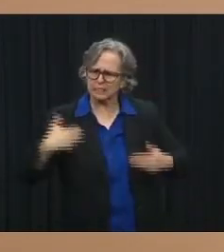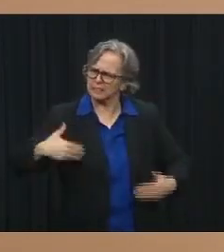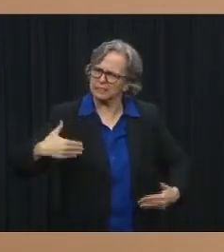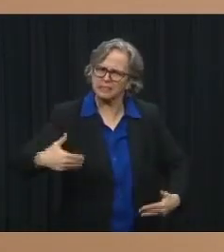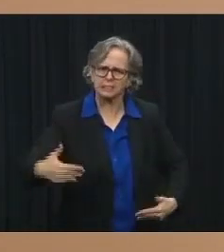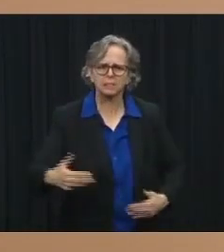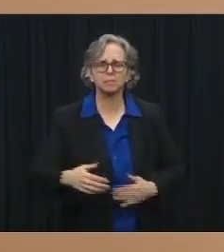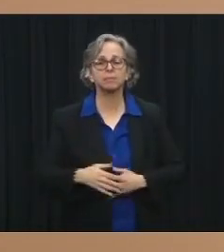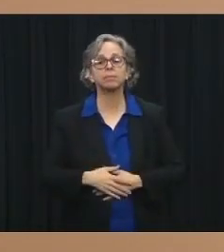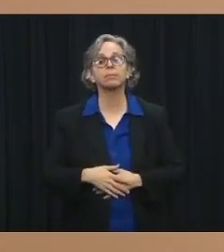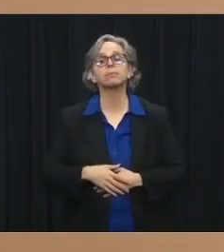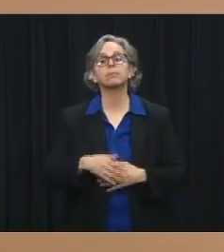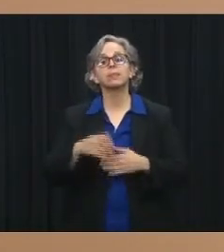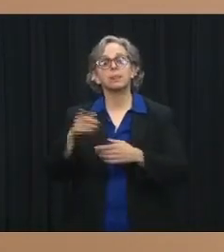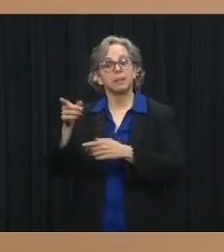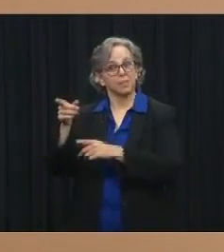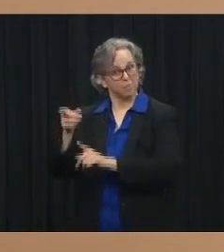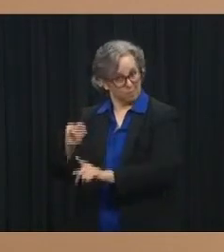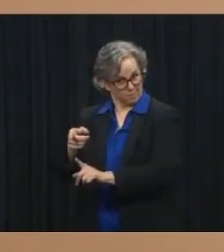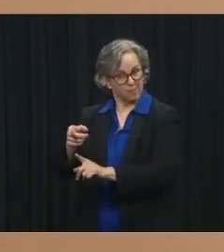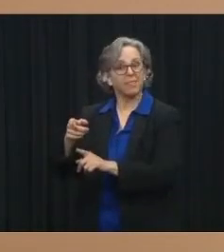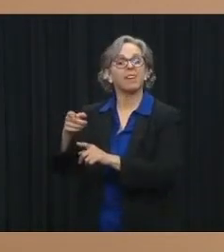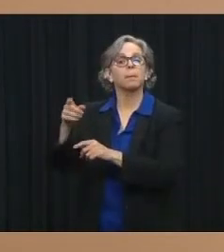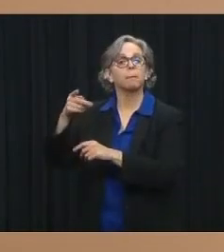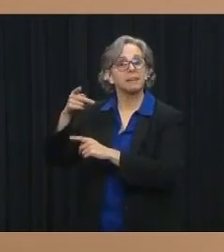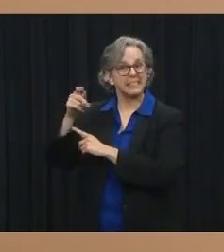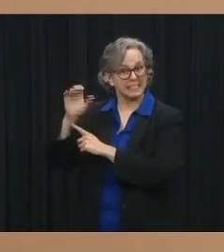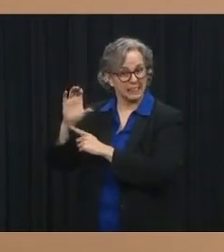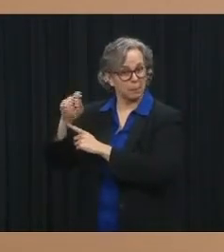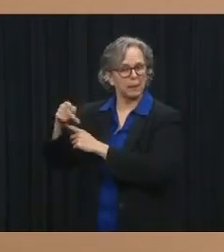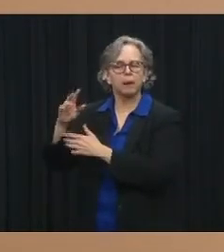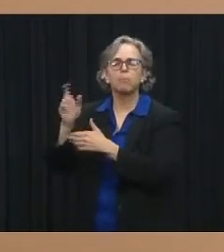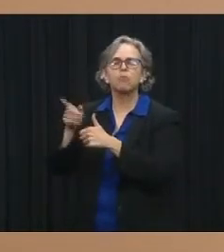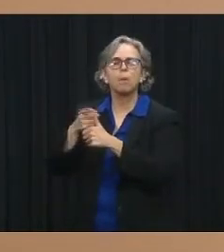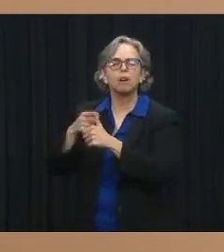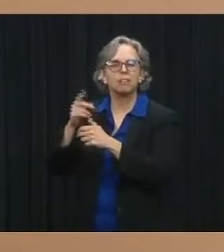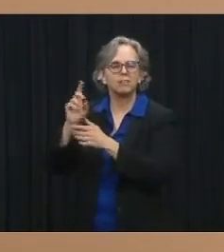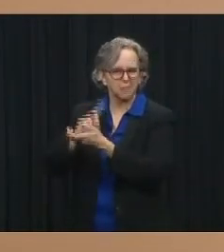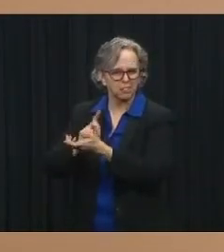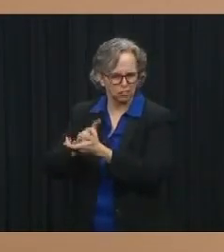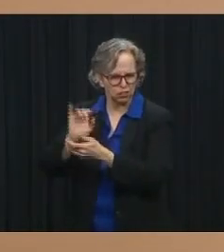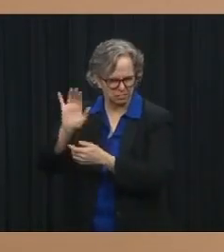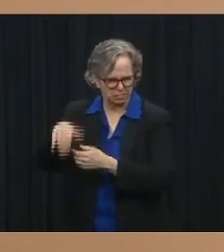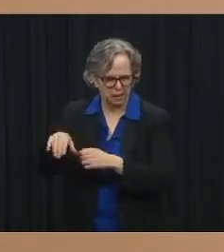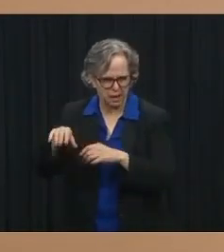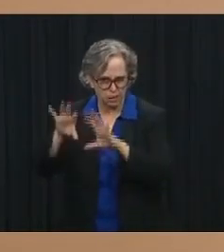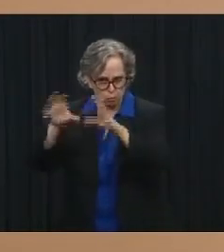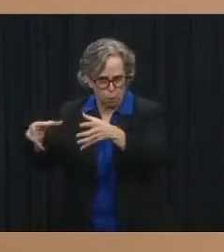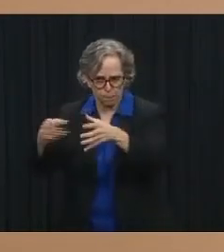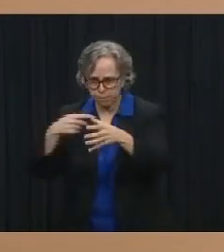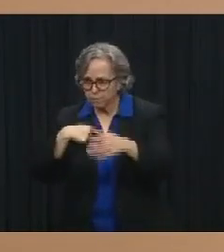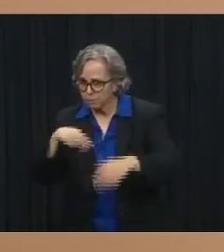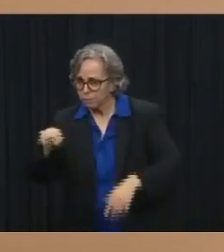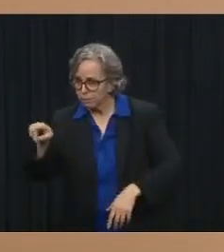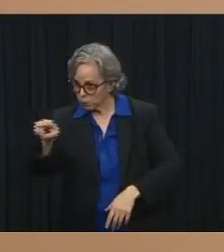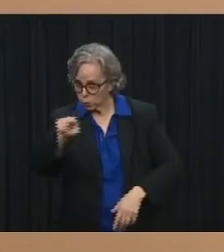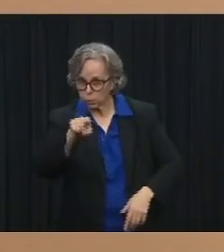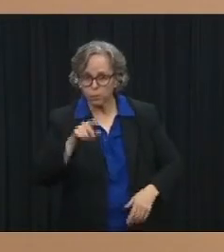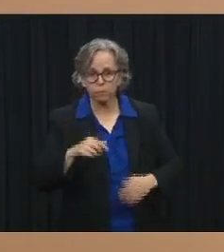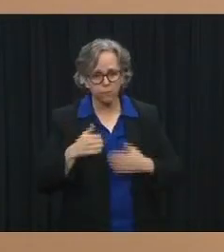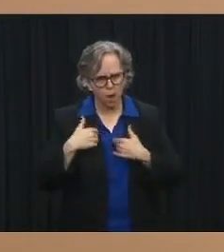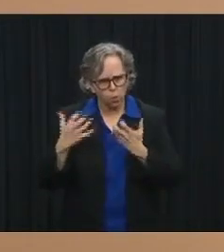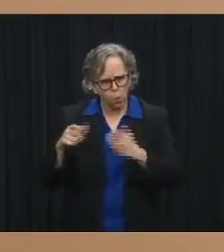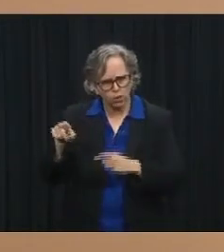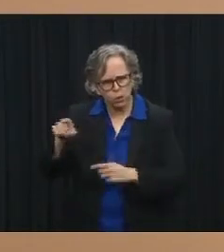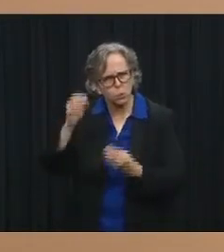practitioners out there, we're going to be giving new guidance soon, but I want you to think about treating this virus, most of whom the